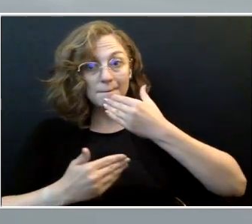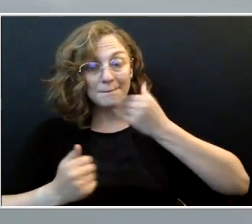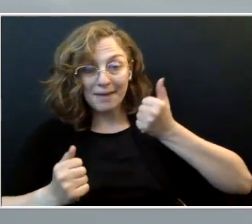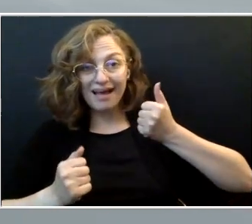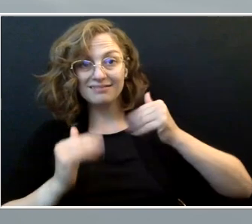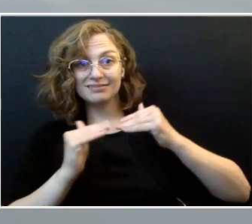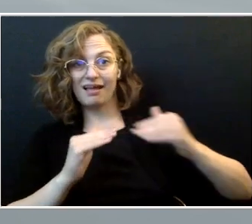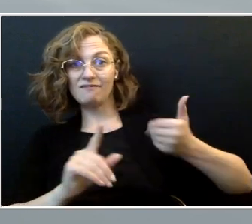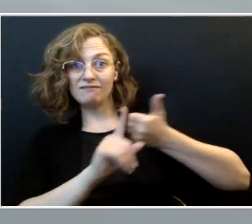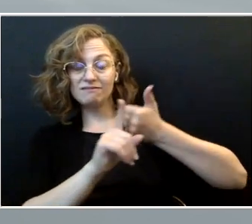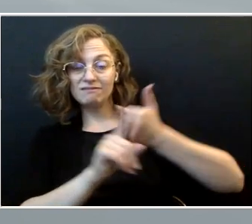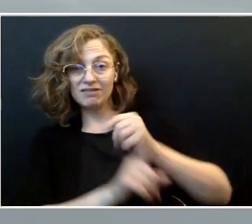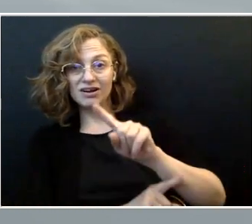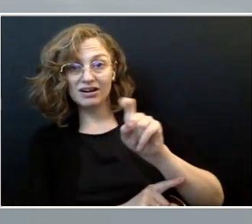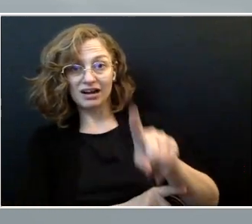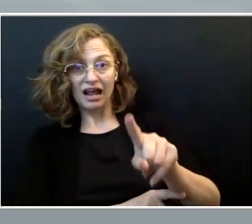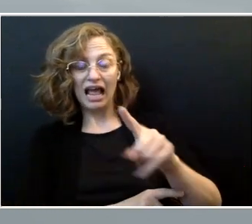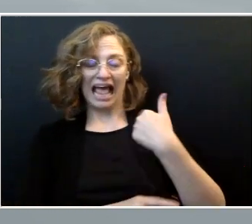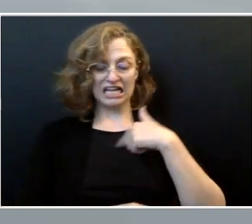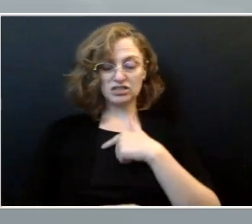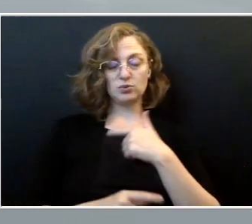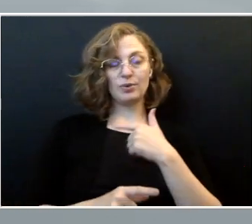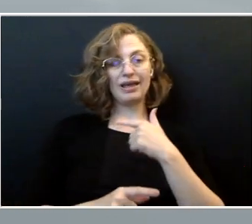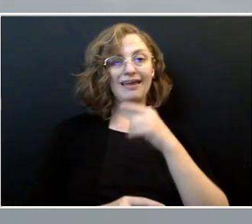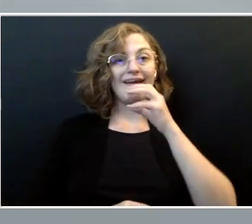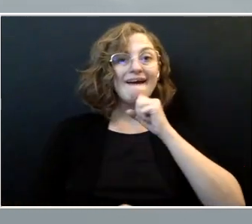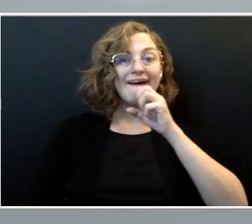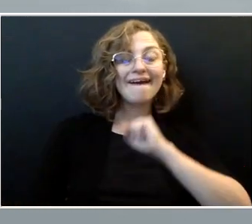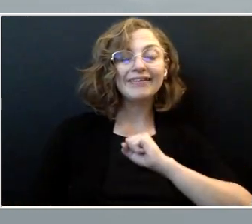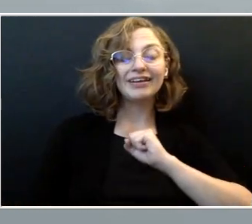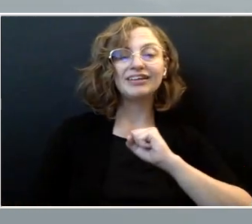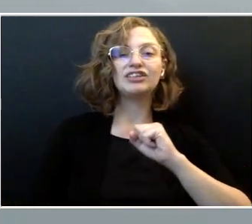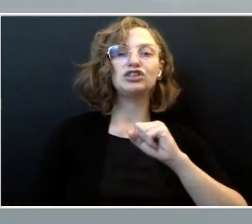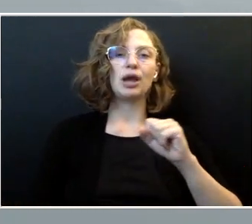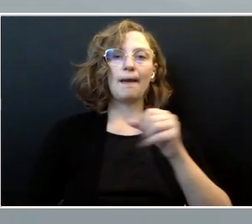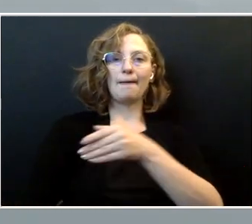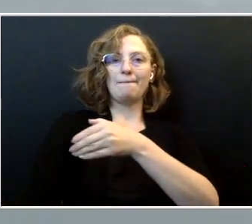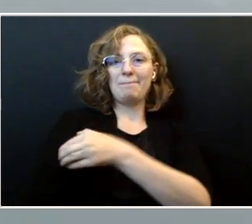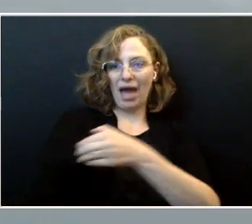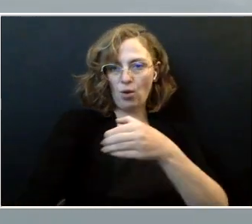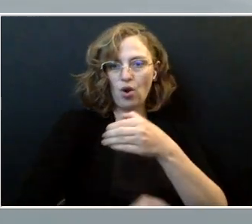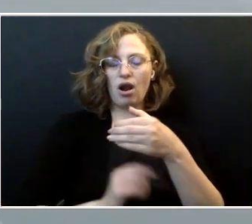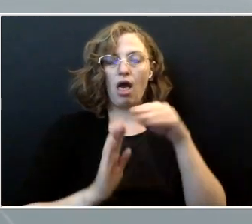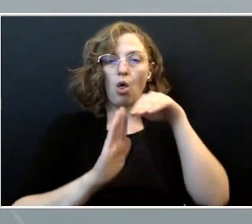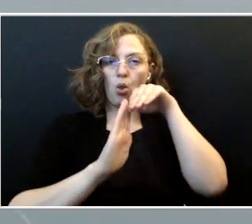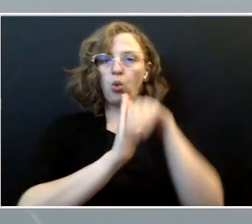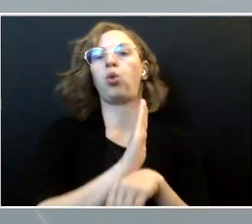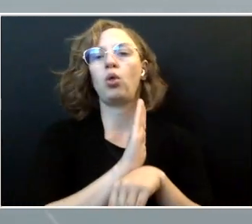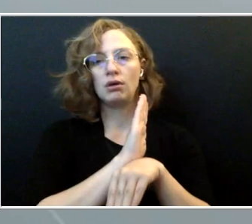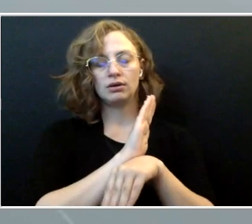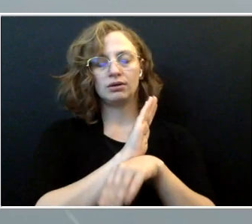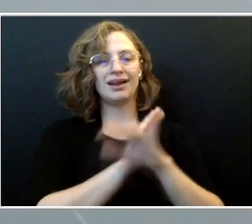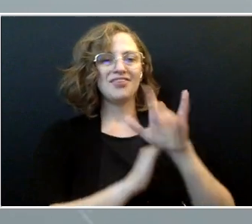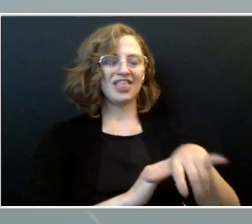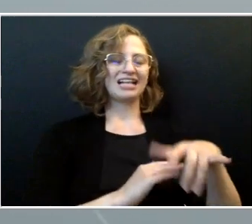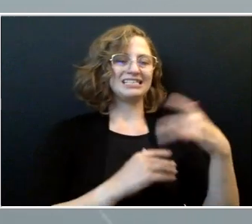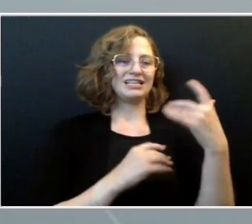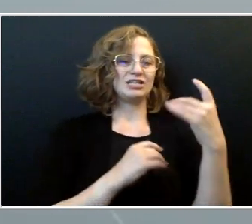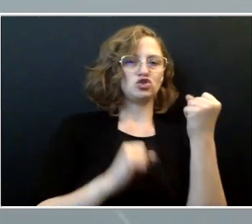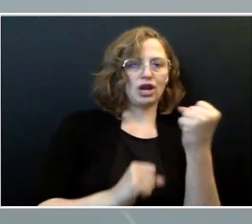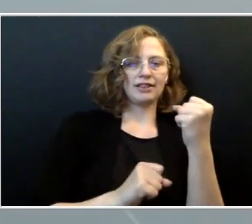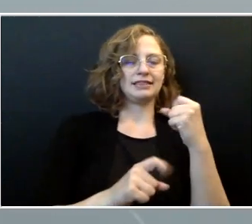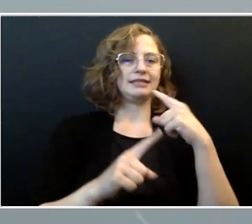actually takes the biggest hit. And that's the idea of our strength times our speed. So if you put it in perspective, it's things like getting out of a